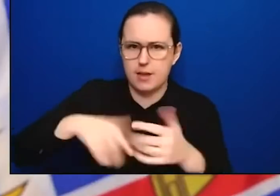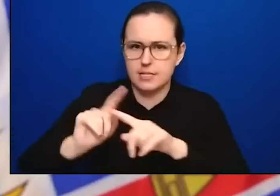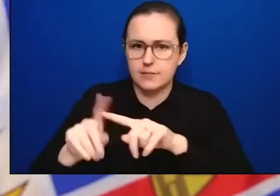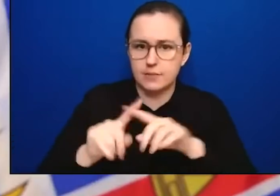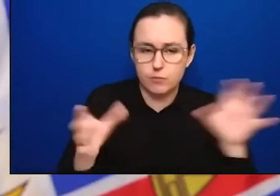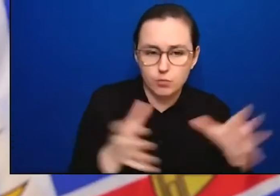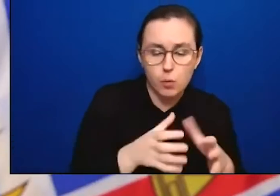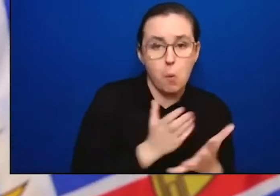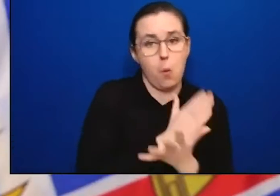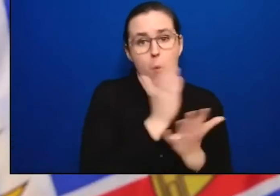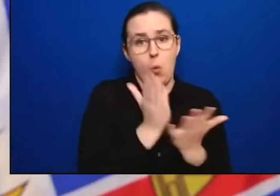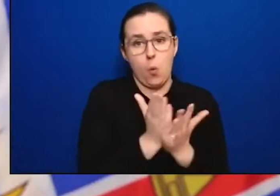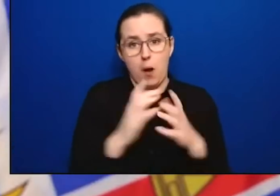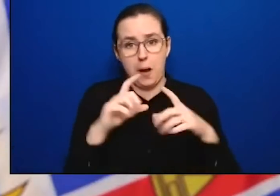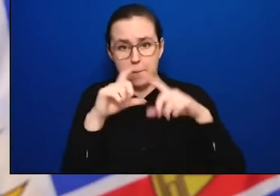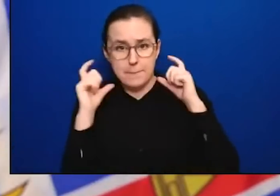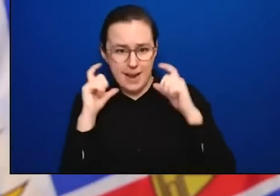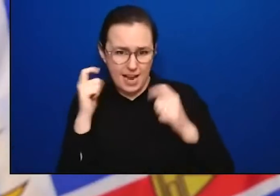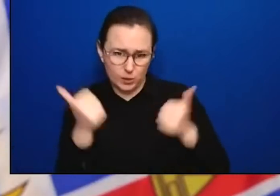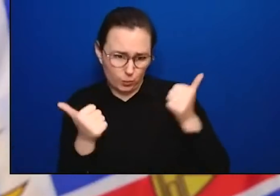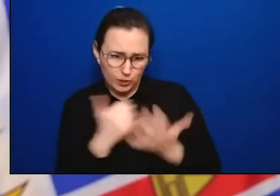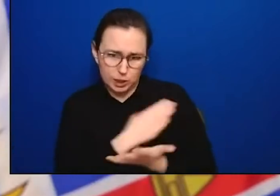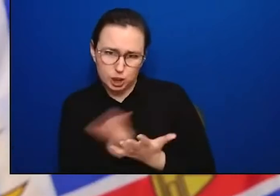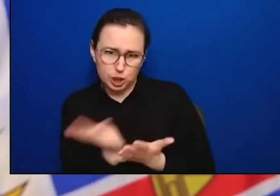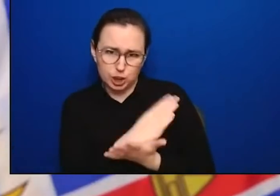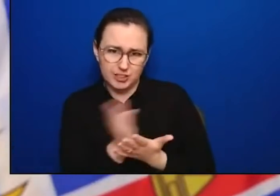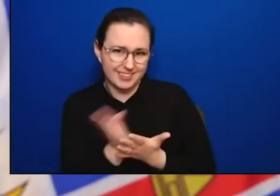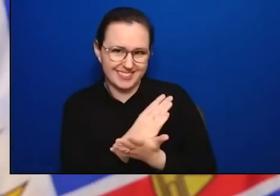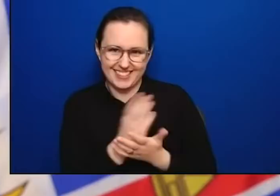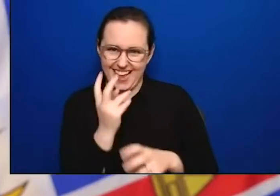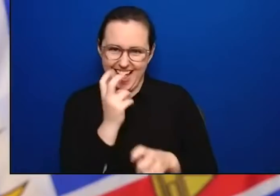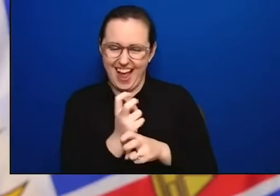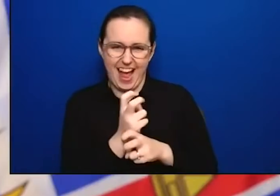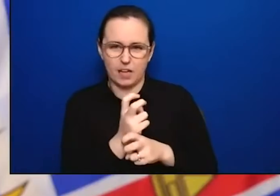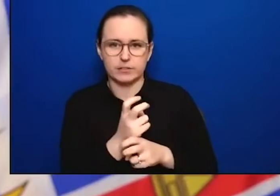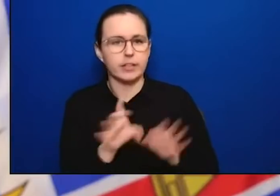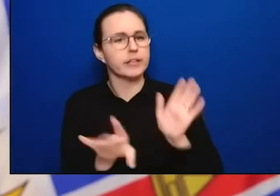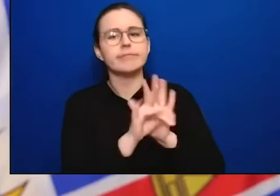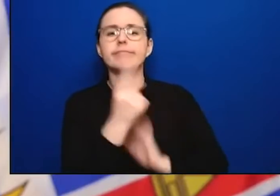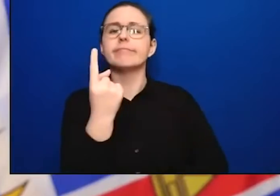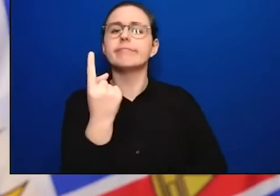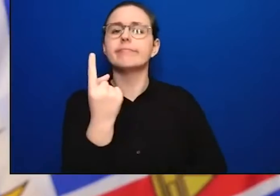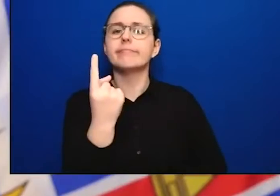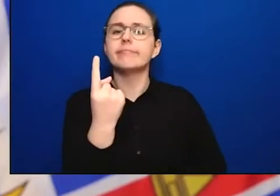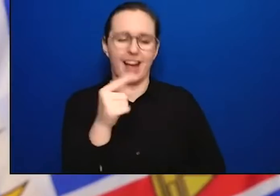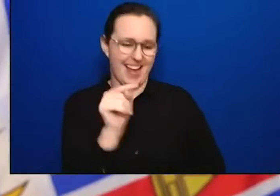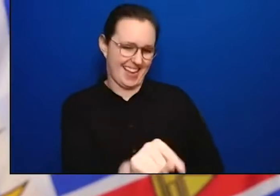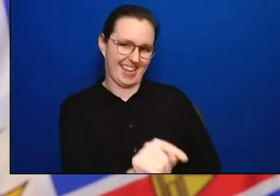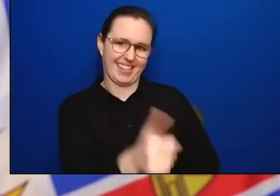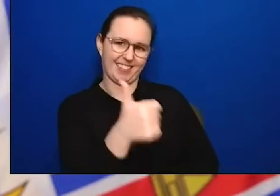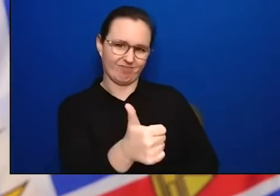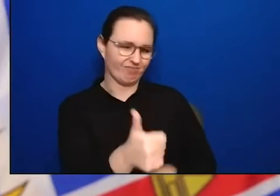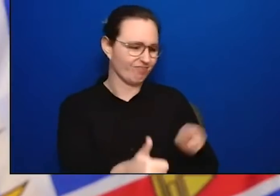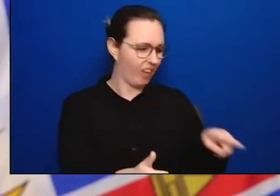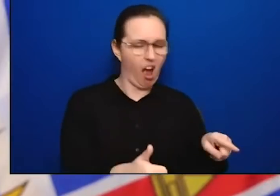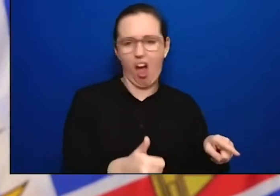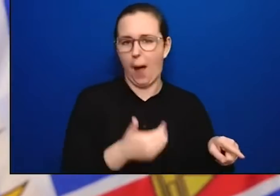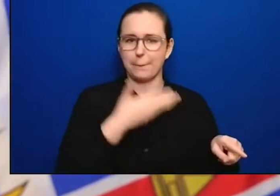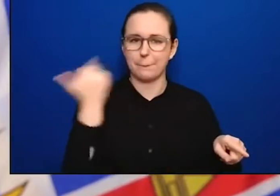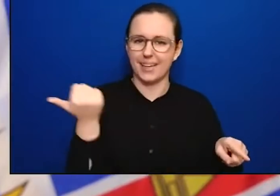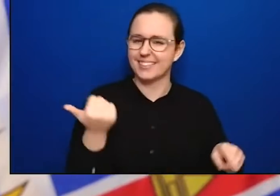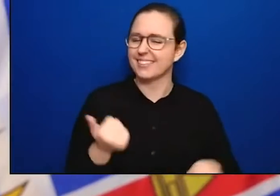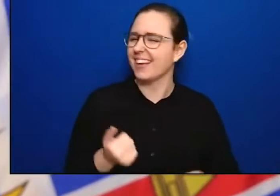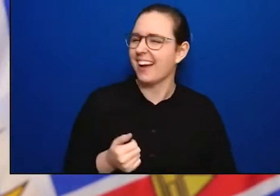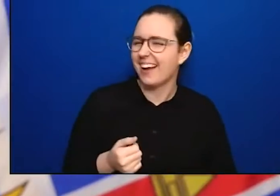cohorts? So it's very difficult to understand what proportion of the risk